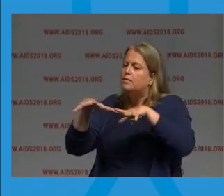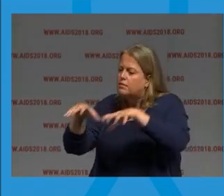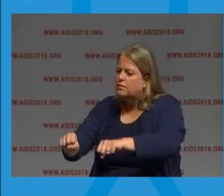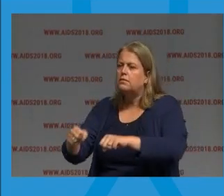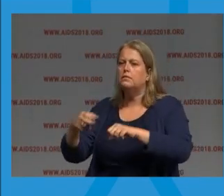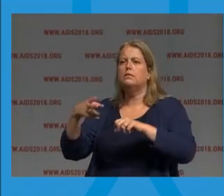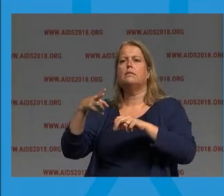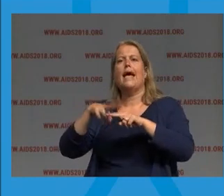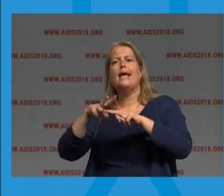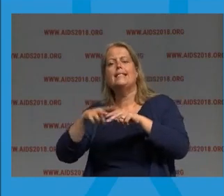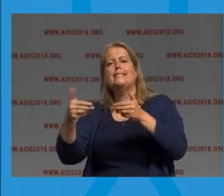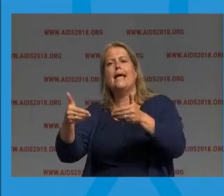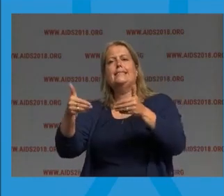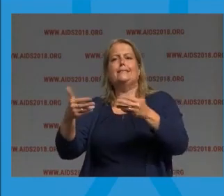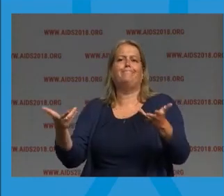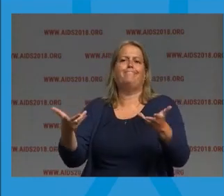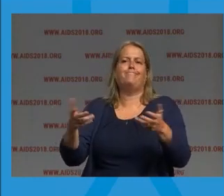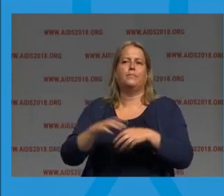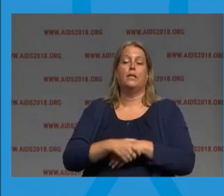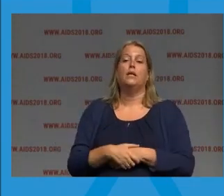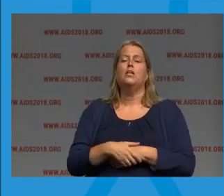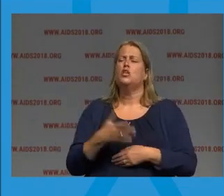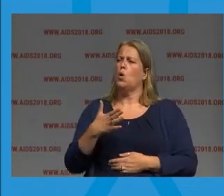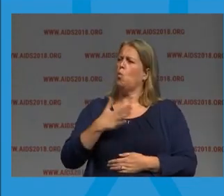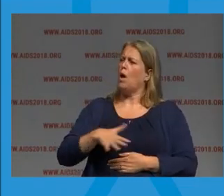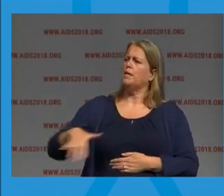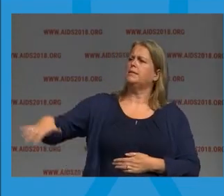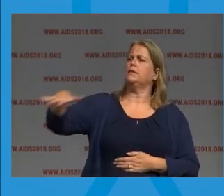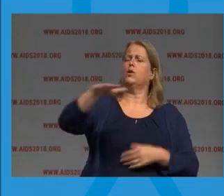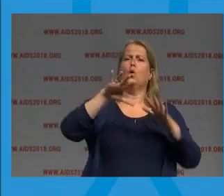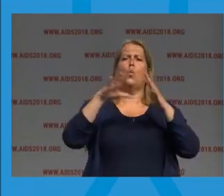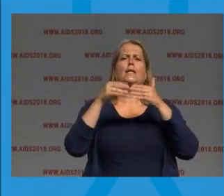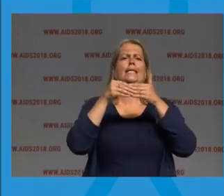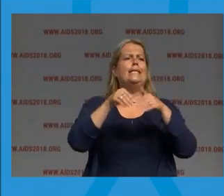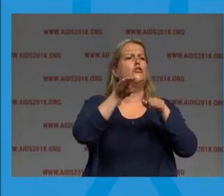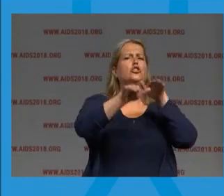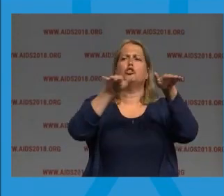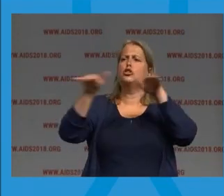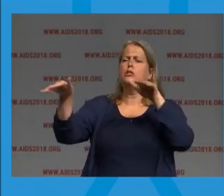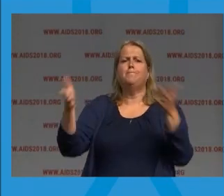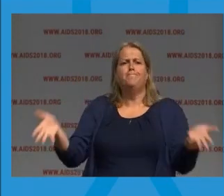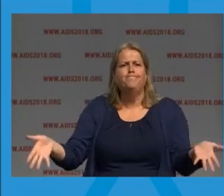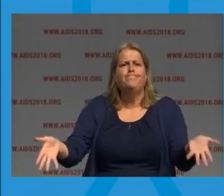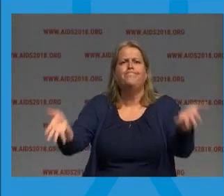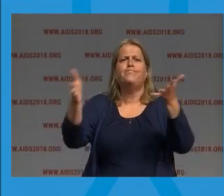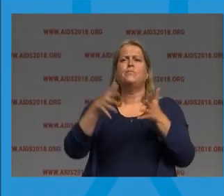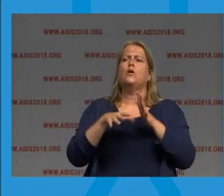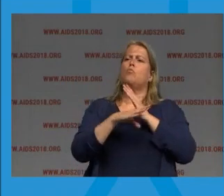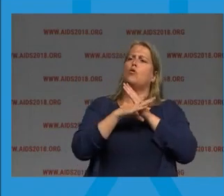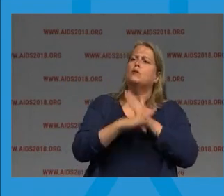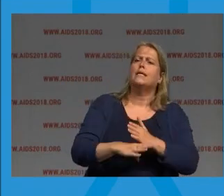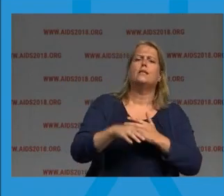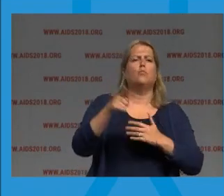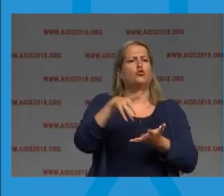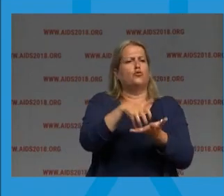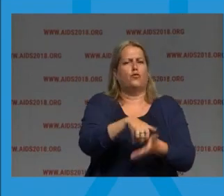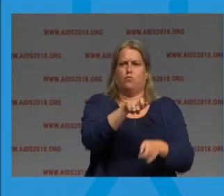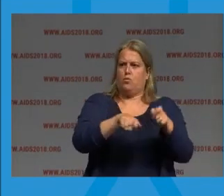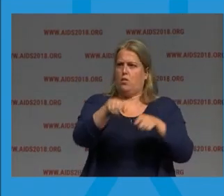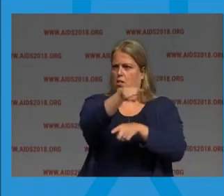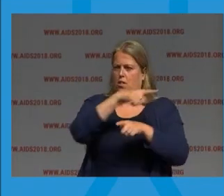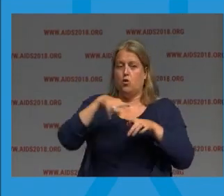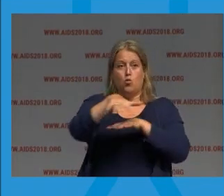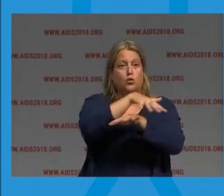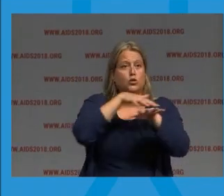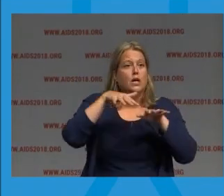places. So let me urgently call on fellow world leaders to protect the most vulnerable in their societies. We cannot leave